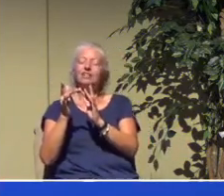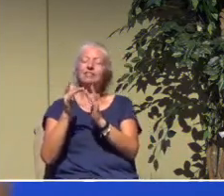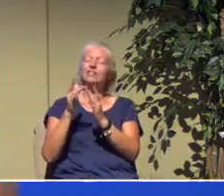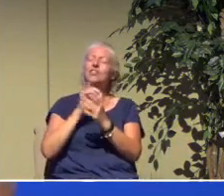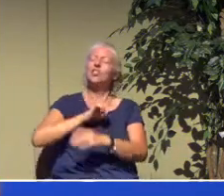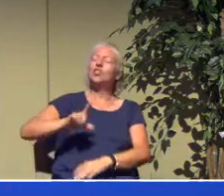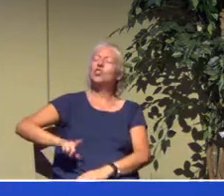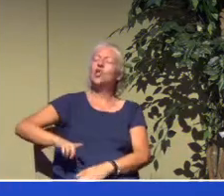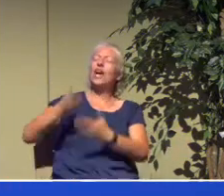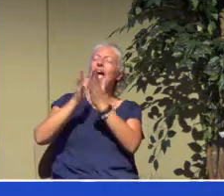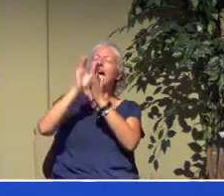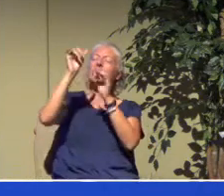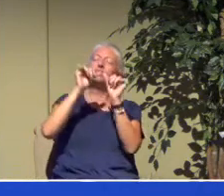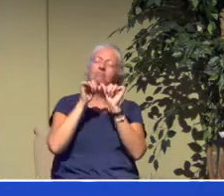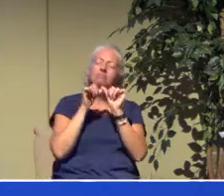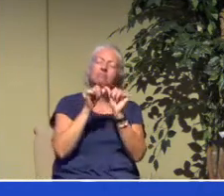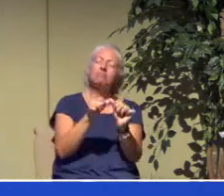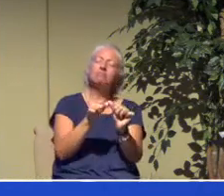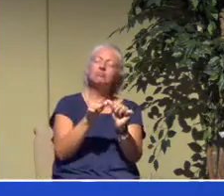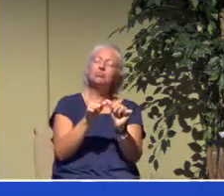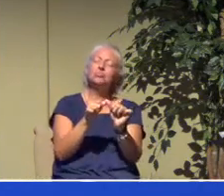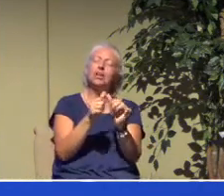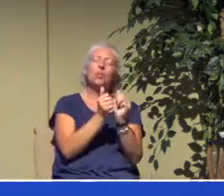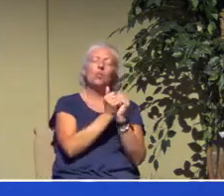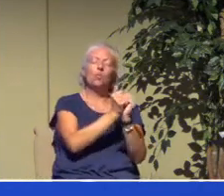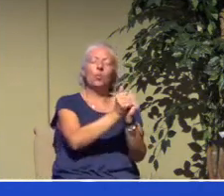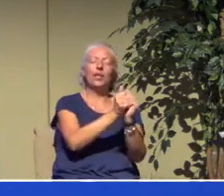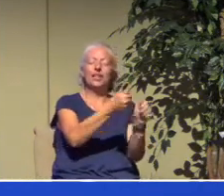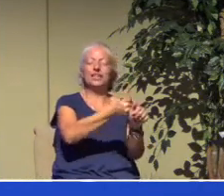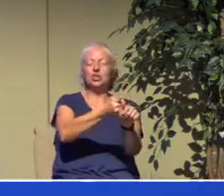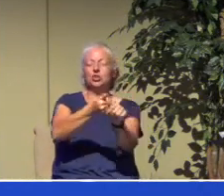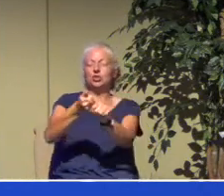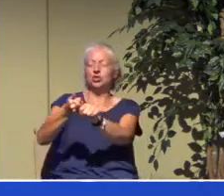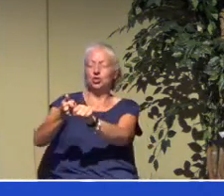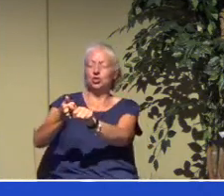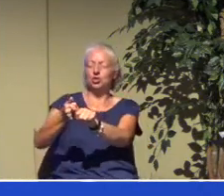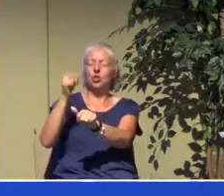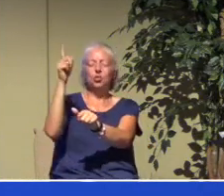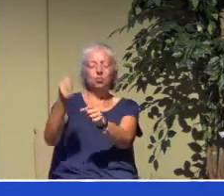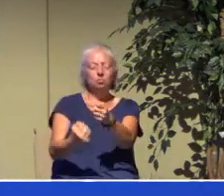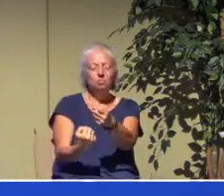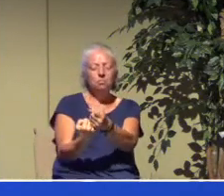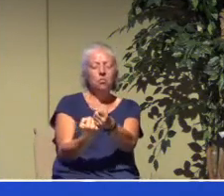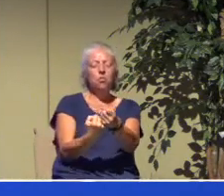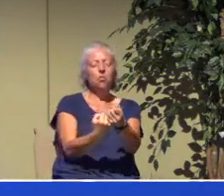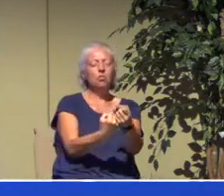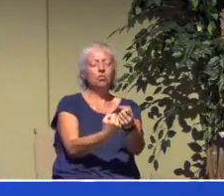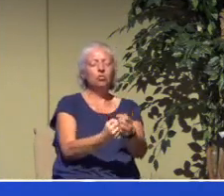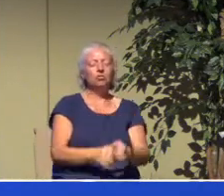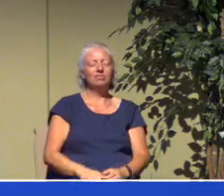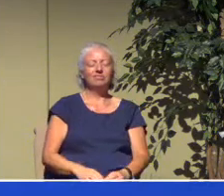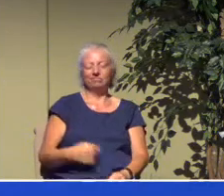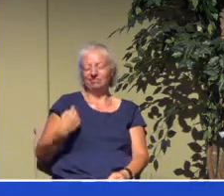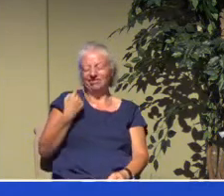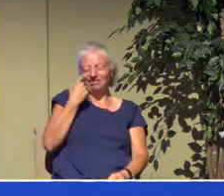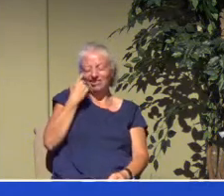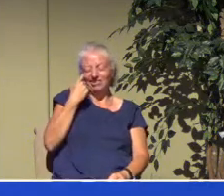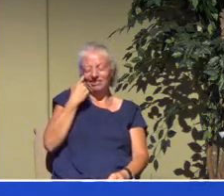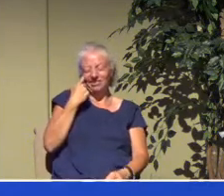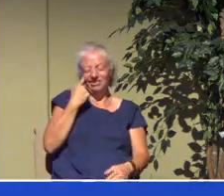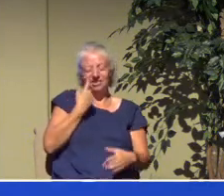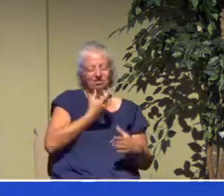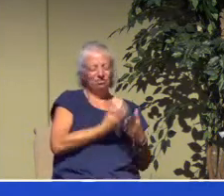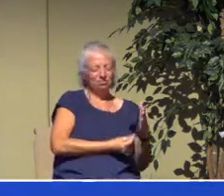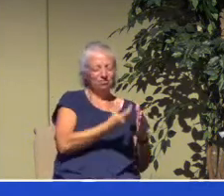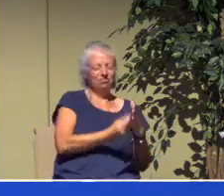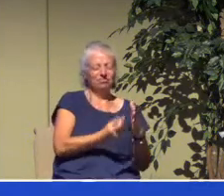I just ask that you continue to just be with them and hold them up. There's been a period of loss recently, Lord.